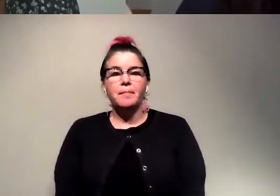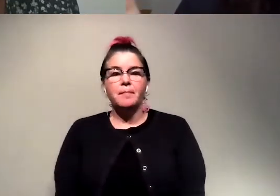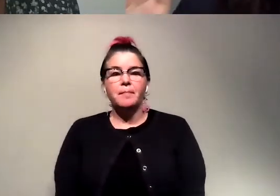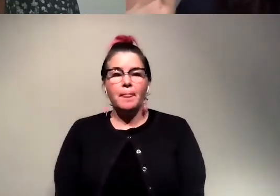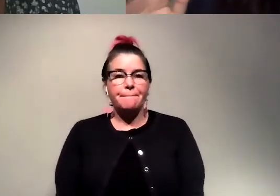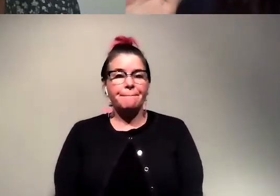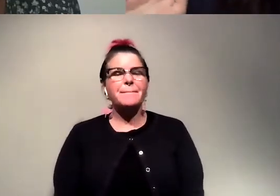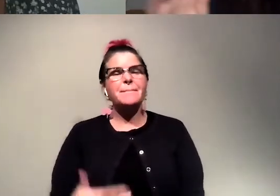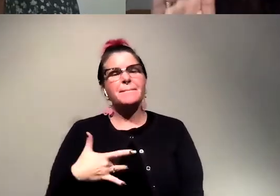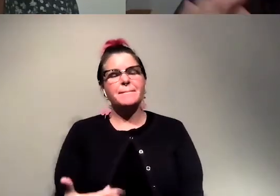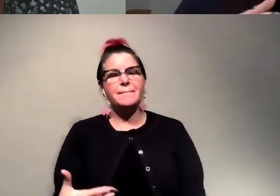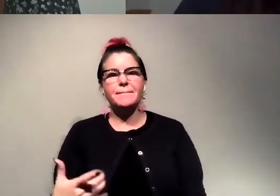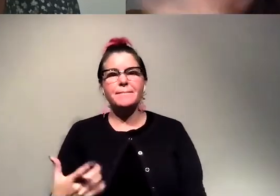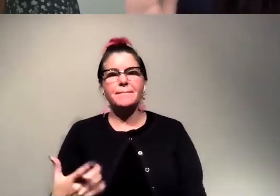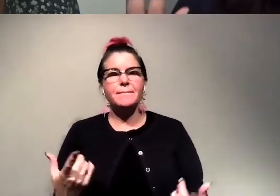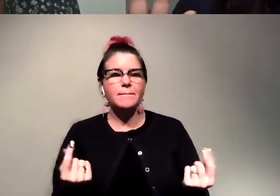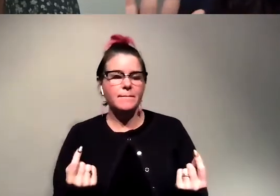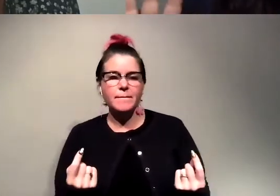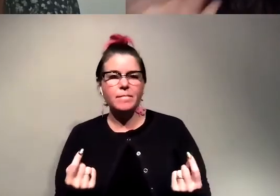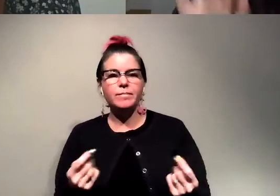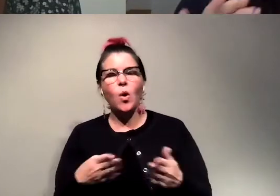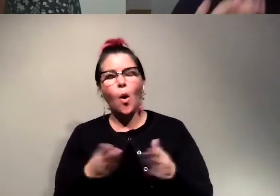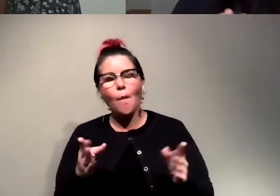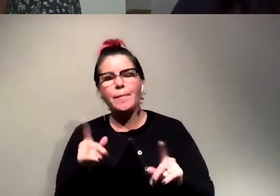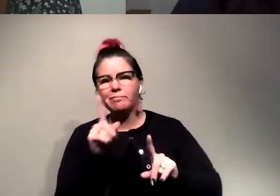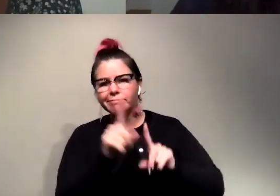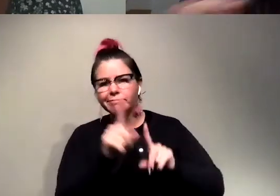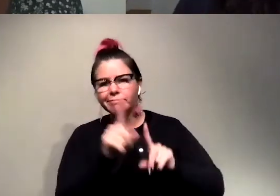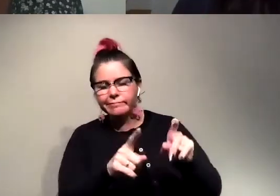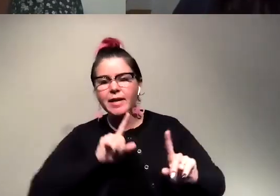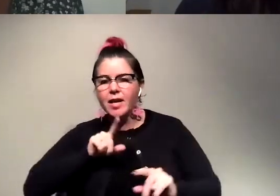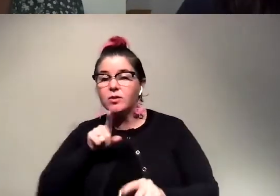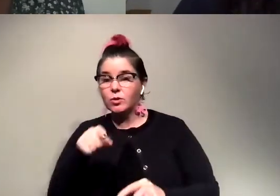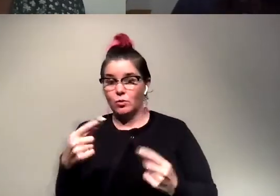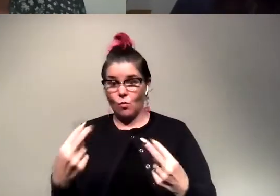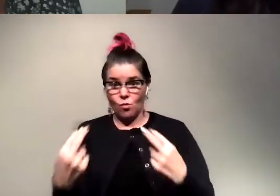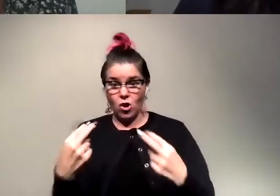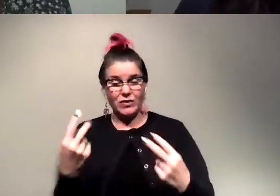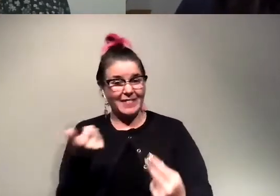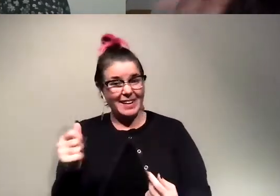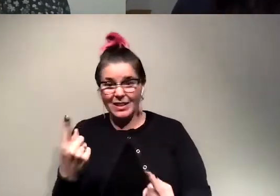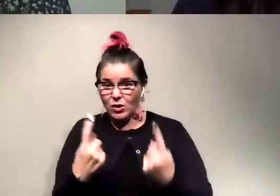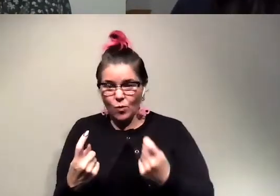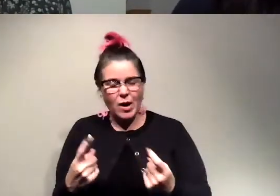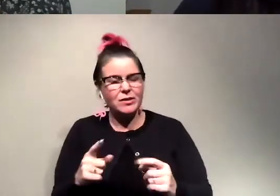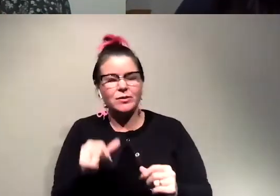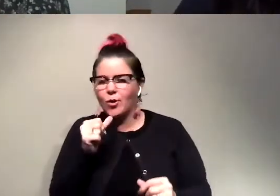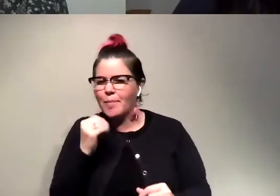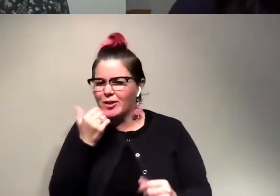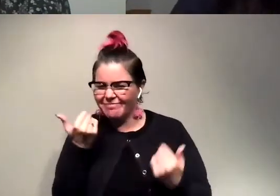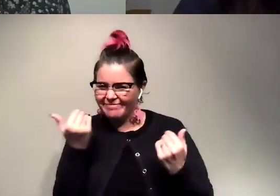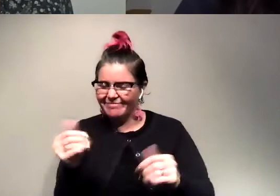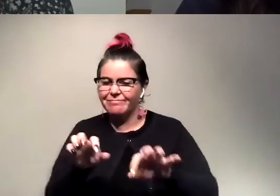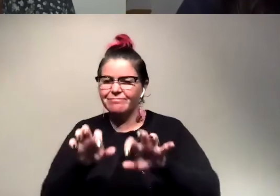Generally speaking, this is just going to be an open Q&A. So if you in the audience have any questions, don't be shy. Please submit your